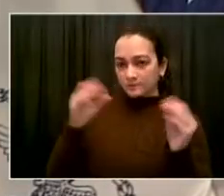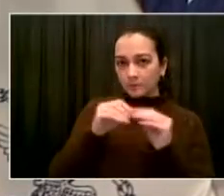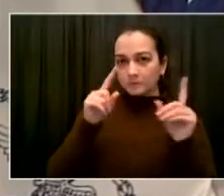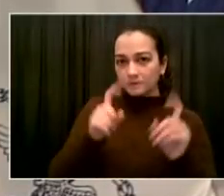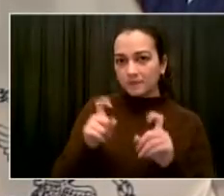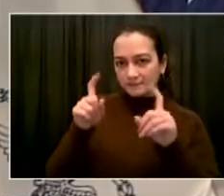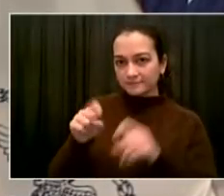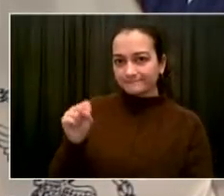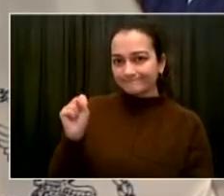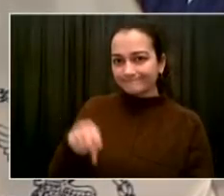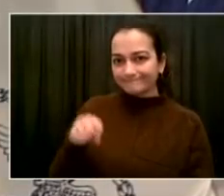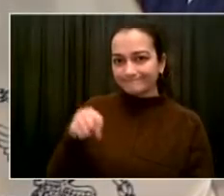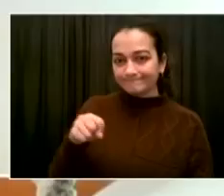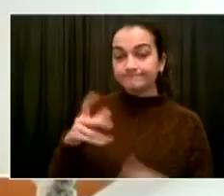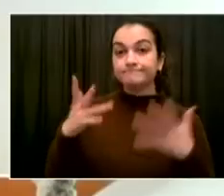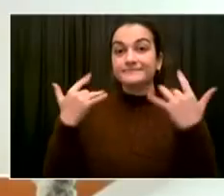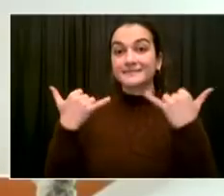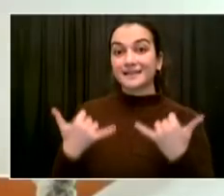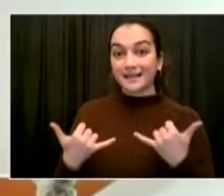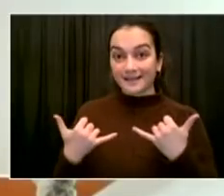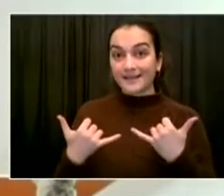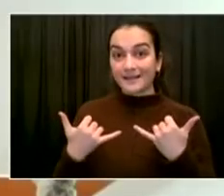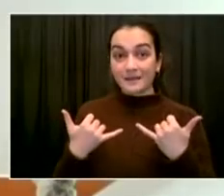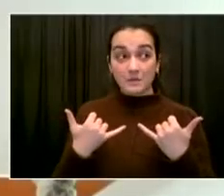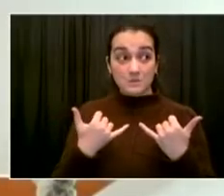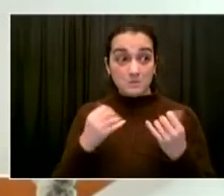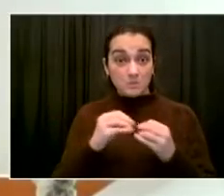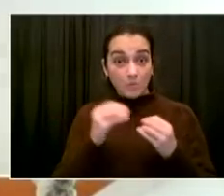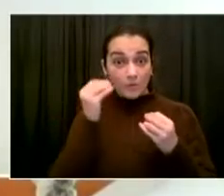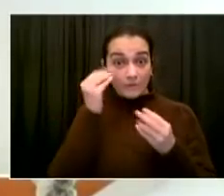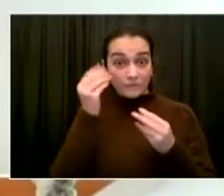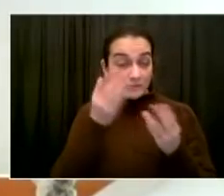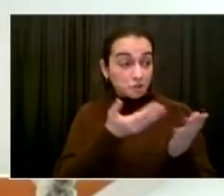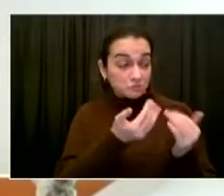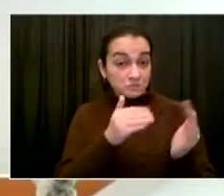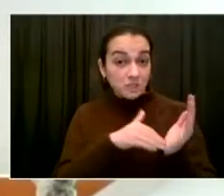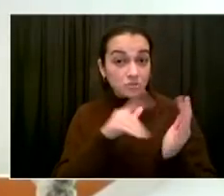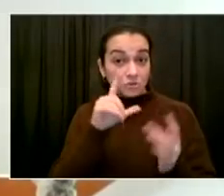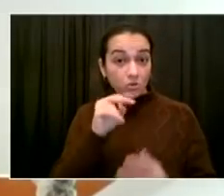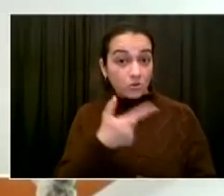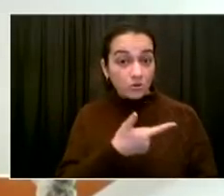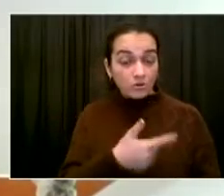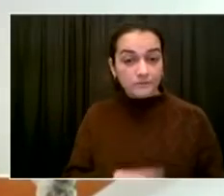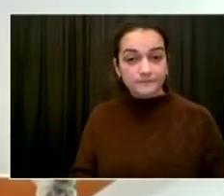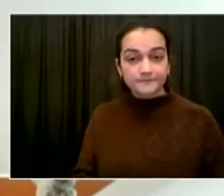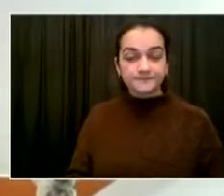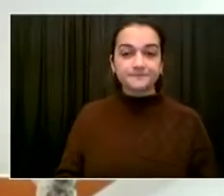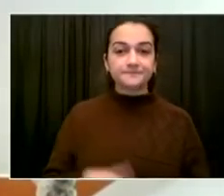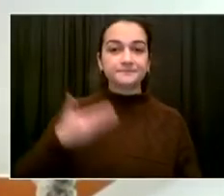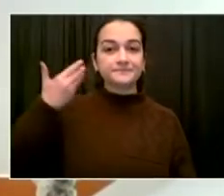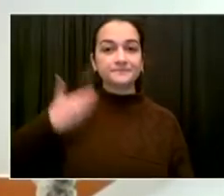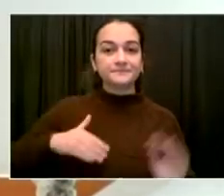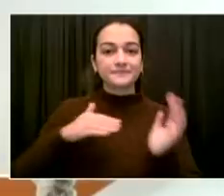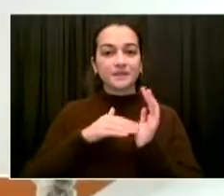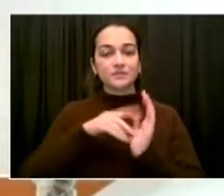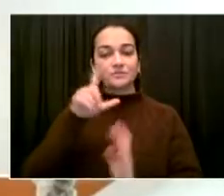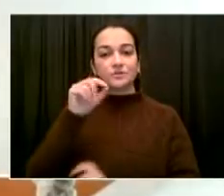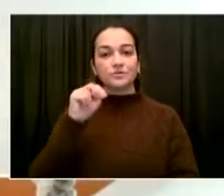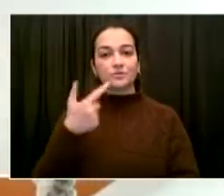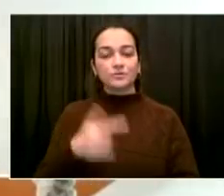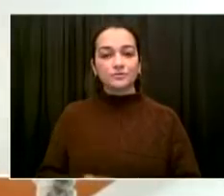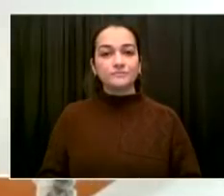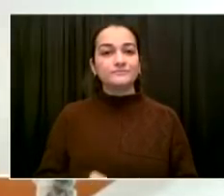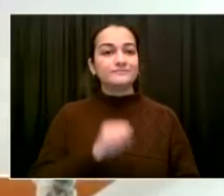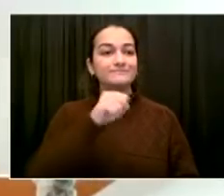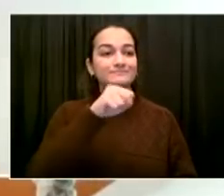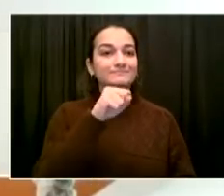Yeah, thanks, Elizabeth. So this is building, this includes what we announced last week that there will be, we said 5 sites last week. The answer